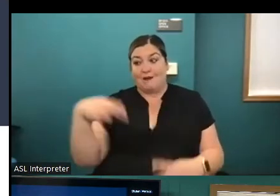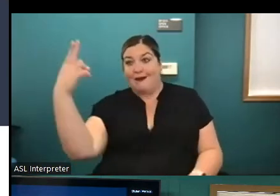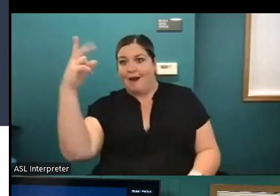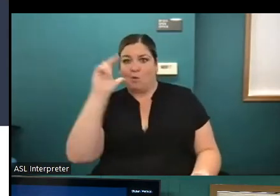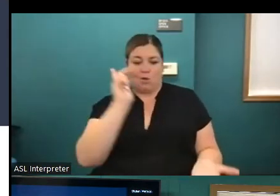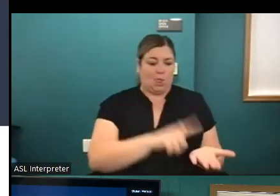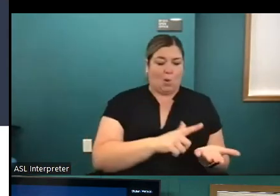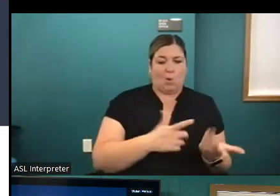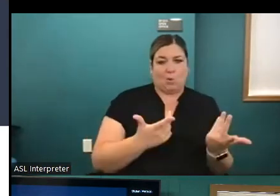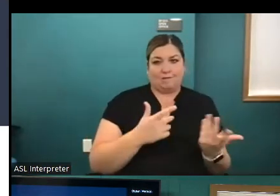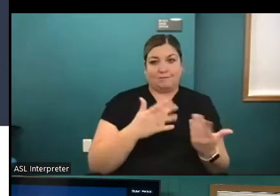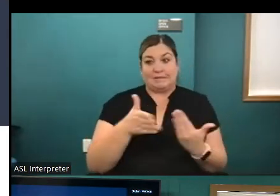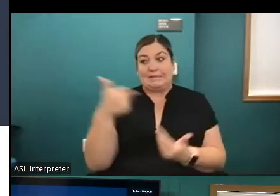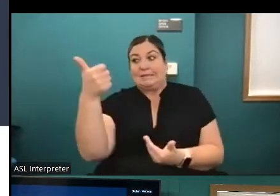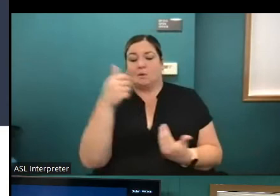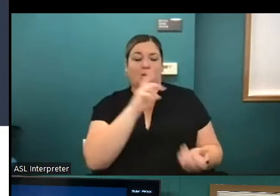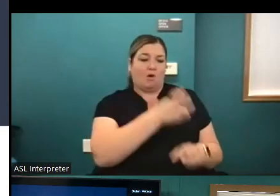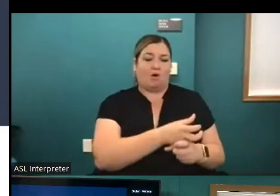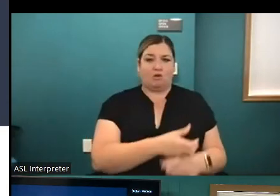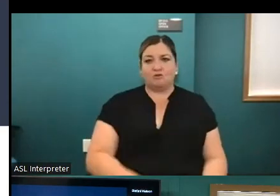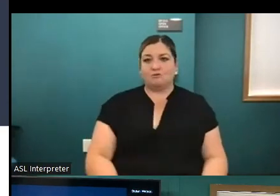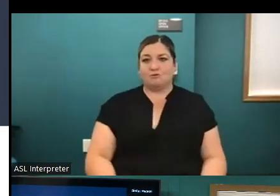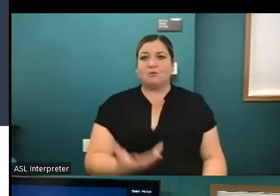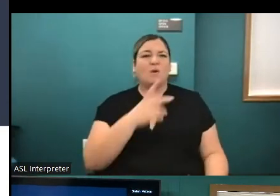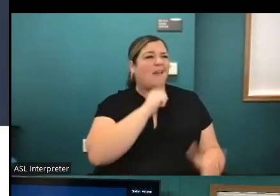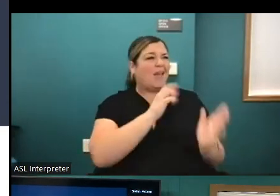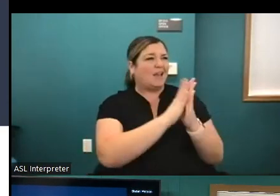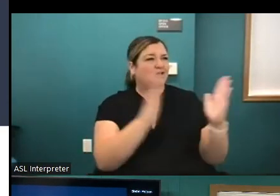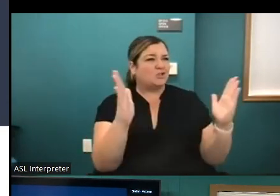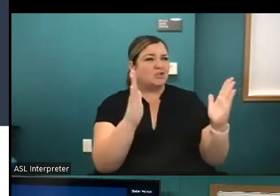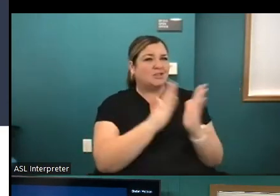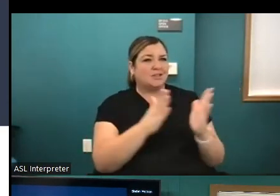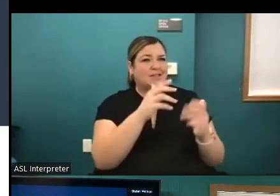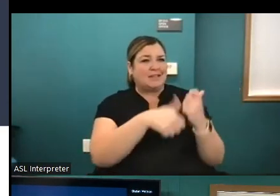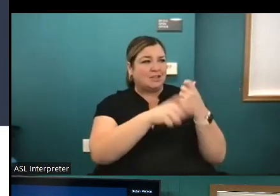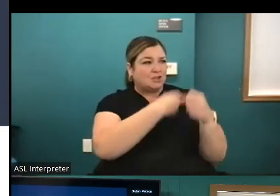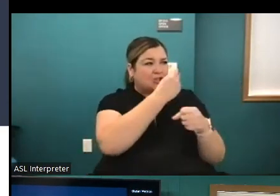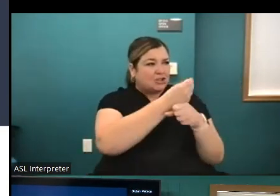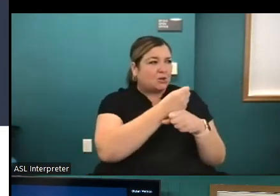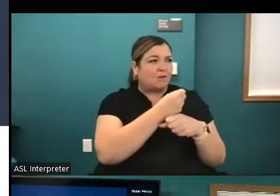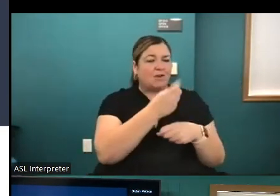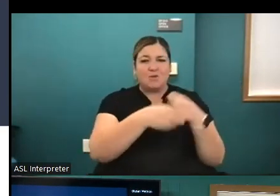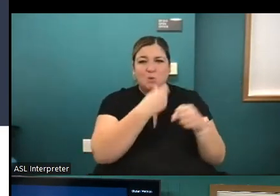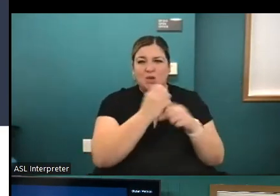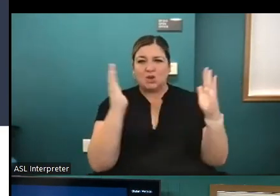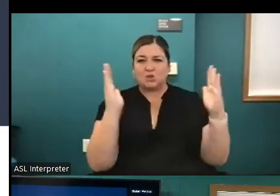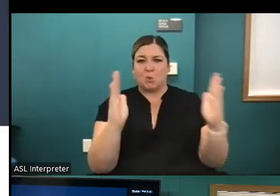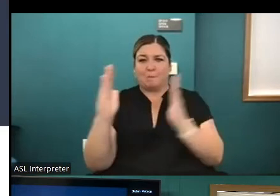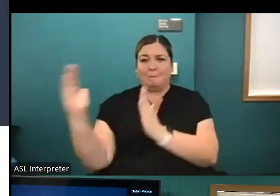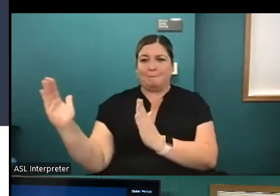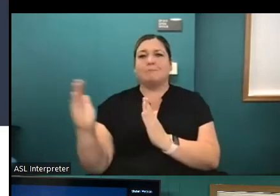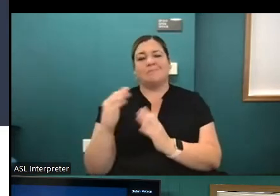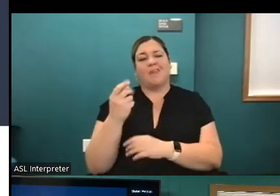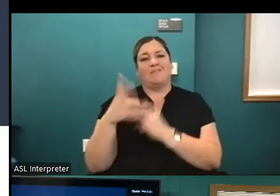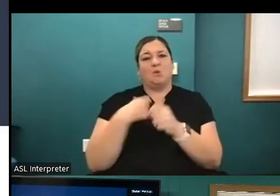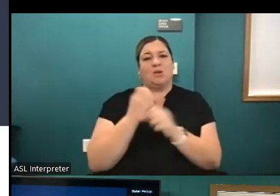hard or too easy. What are the age spans for those? Are they each year or are they every couple years? No, they're like a couple years. Yeah. And